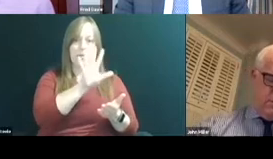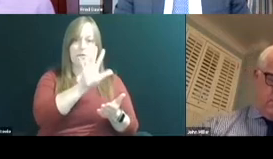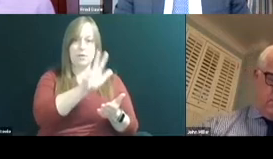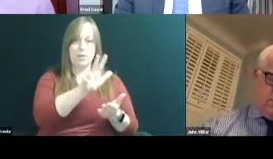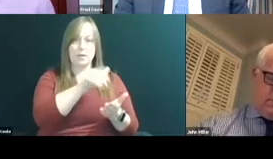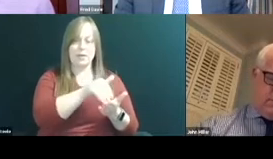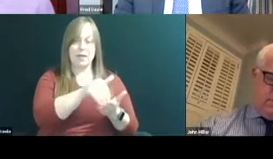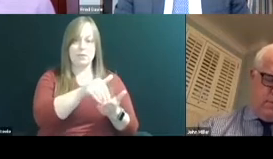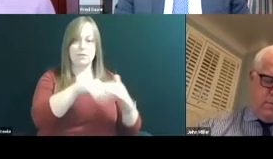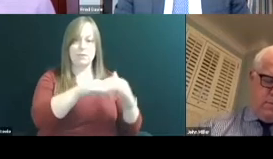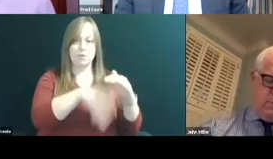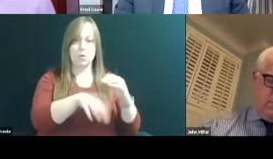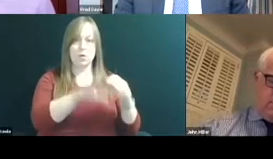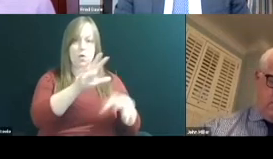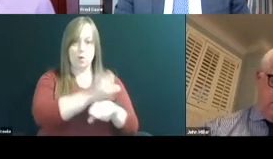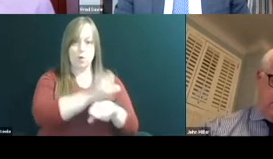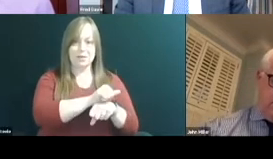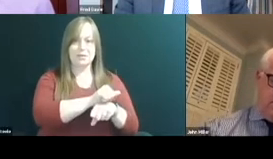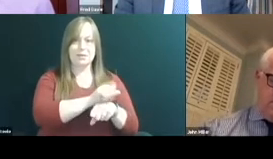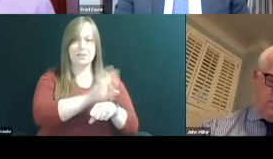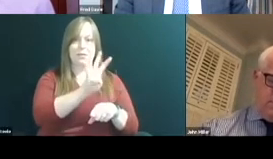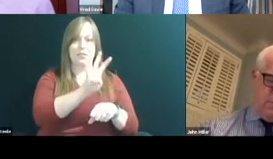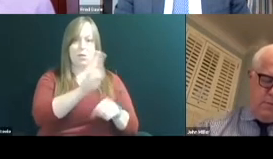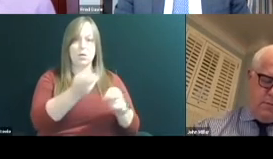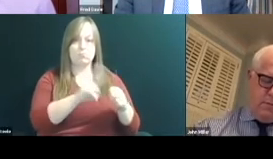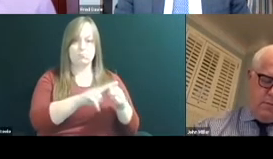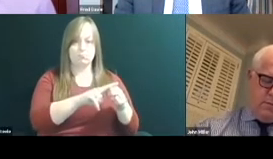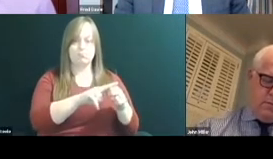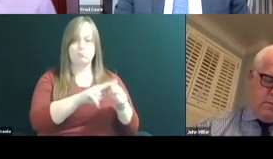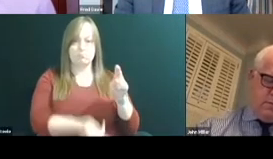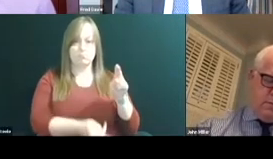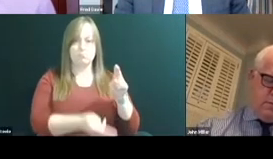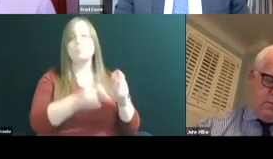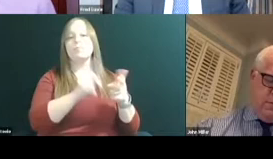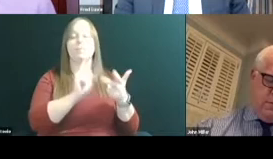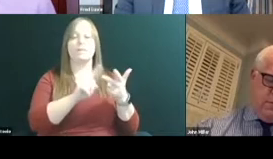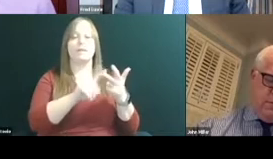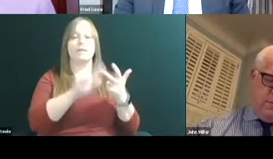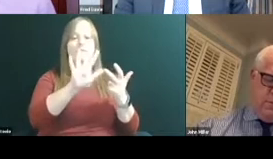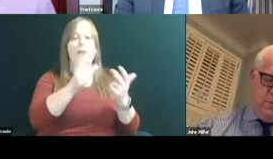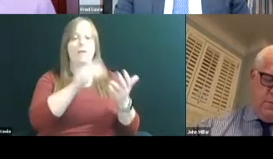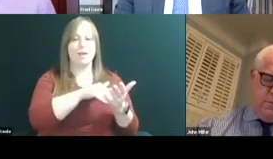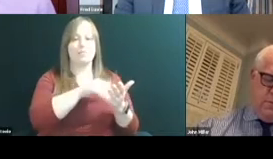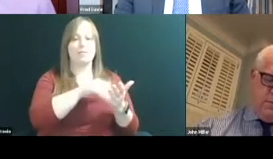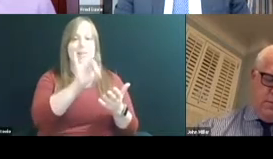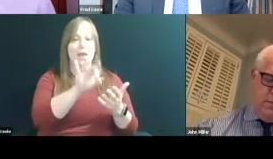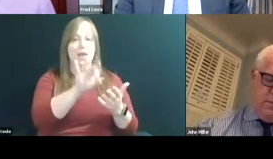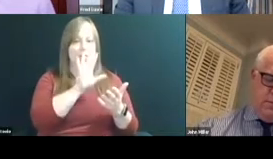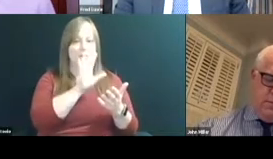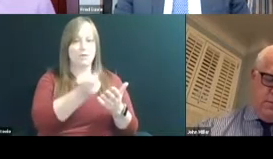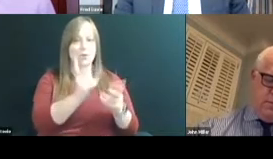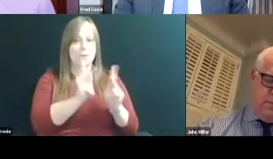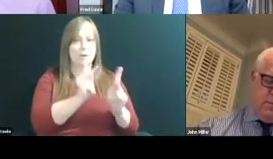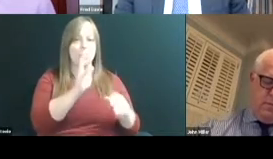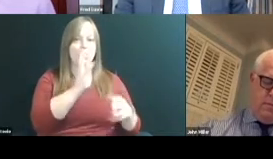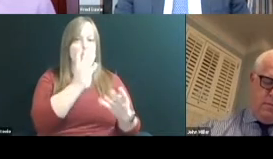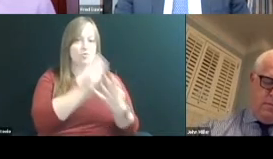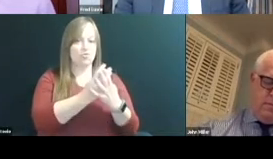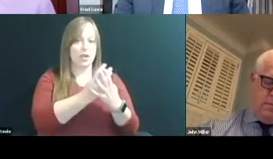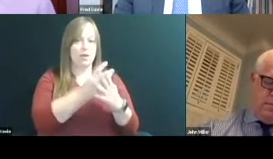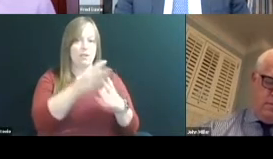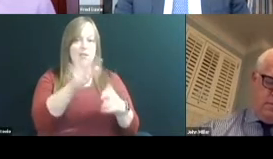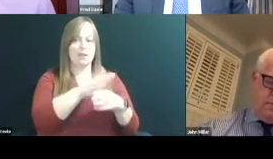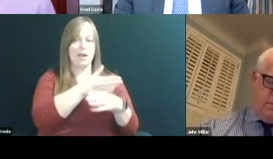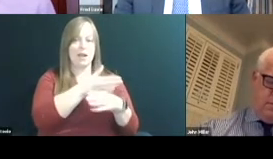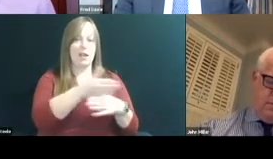253,000 fewer arrests, a 64% reduction, and 5,900 fewer people in jail on an average day,